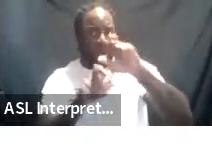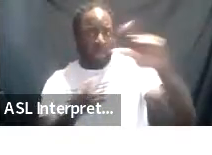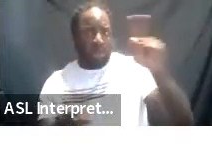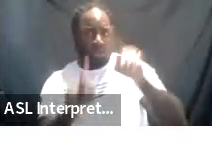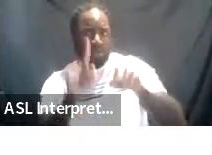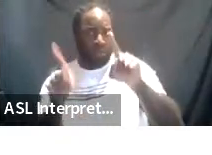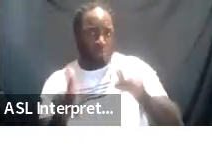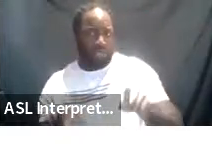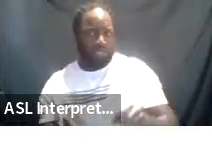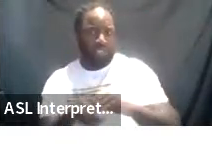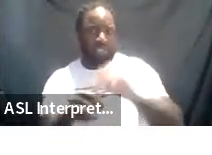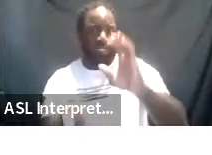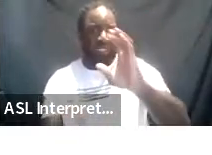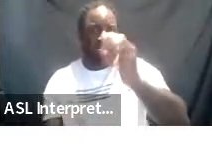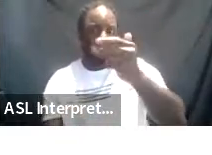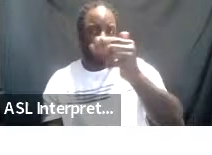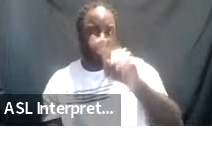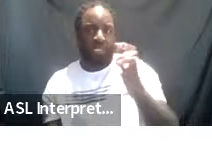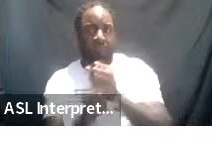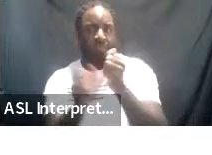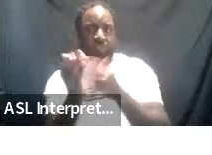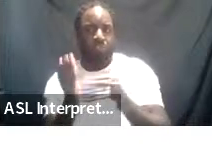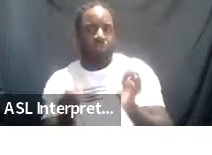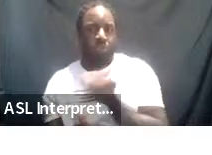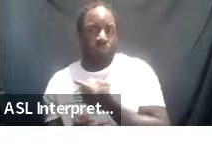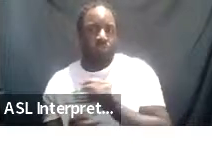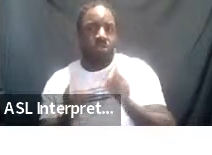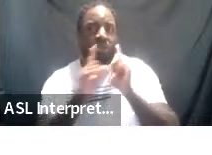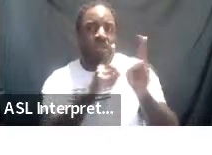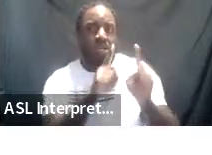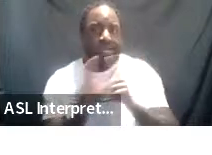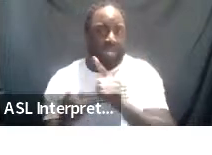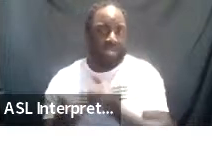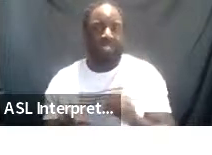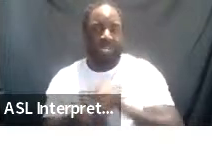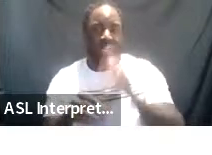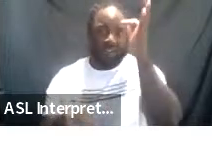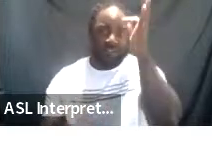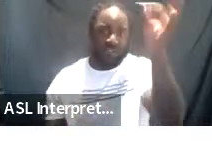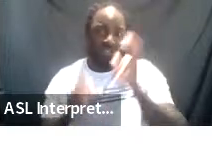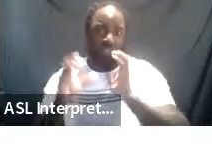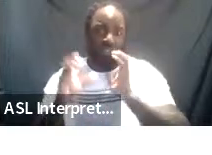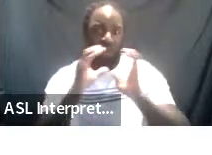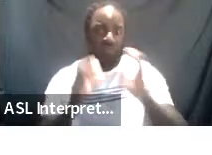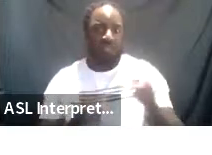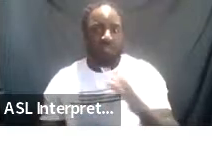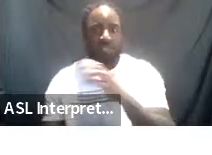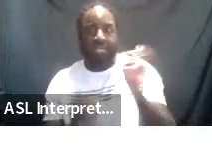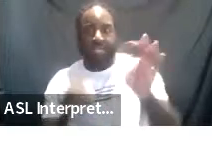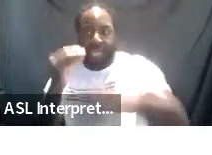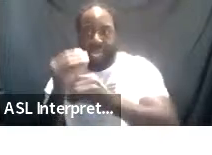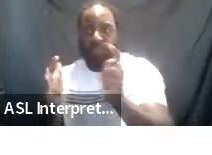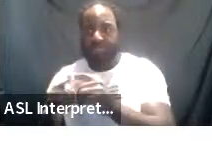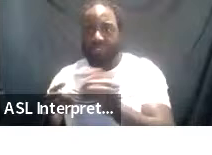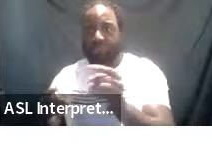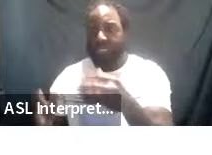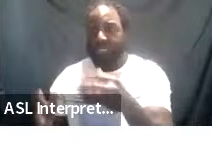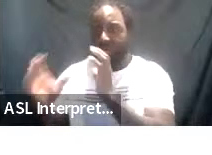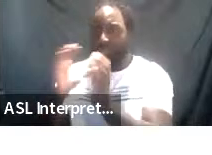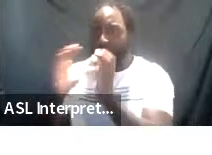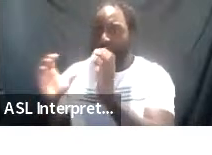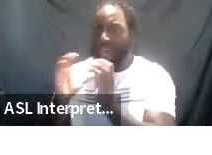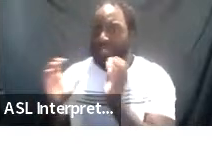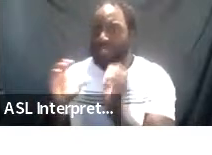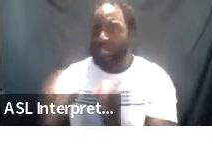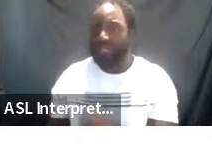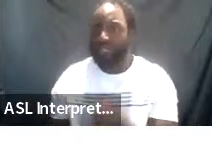chat and make sure that we're addressing them in future conversations and adding them to the dialogue. But